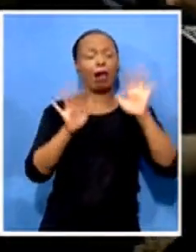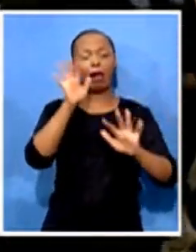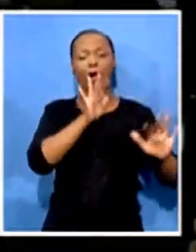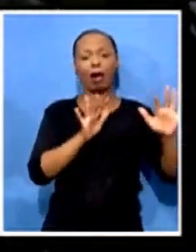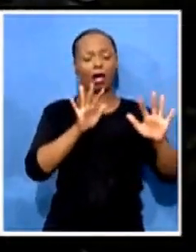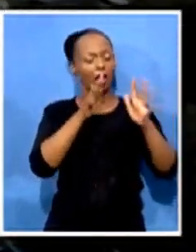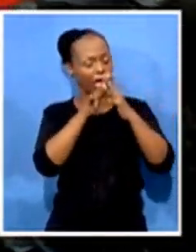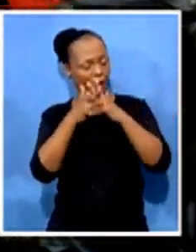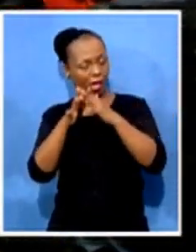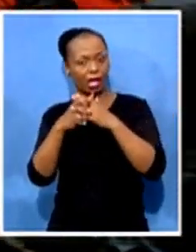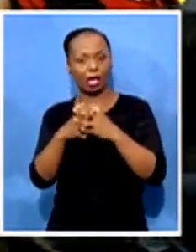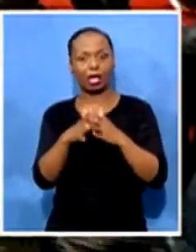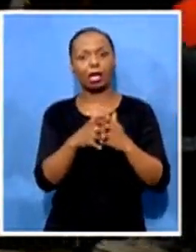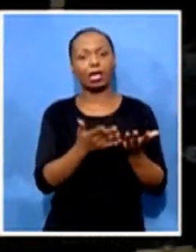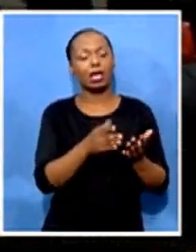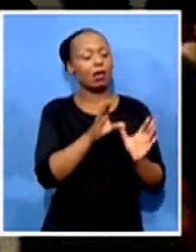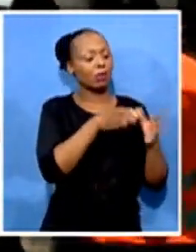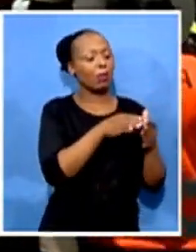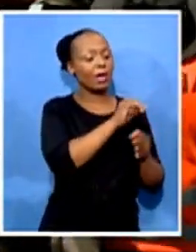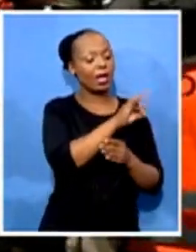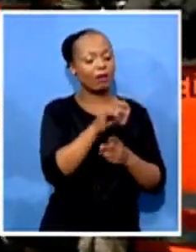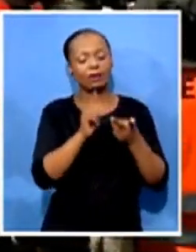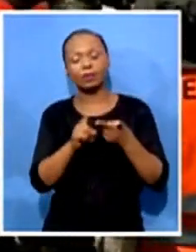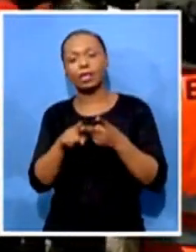police, who, as you say, are out in numbers.